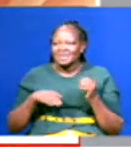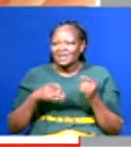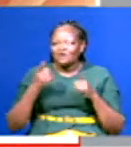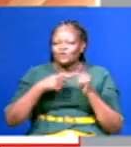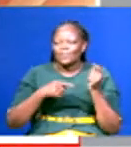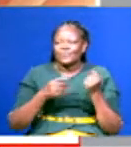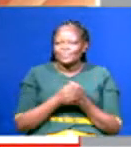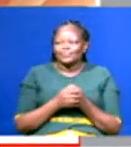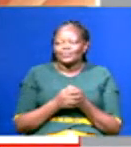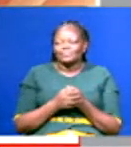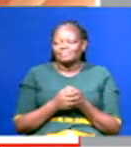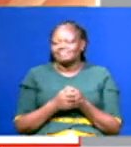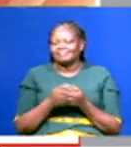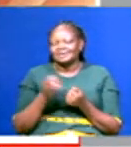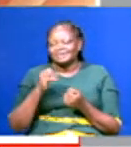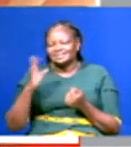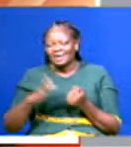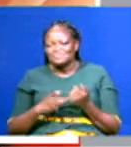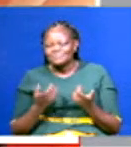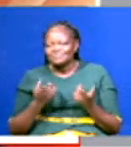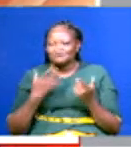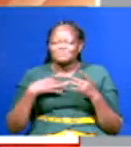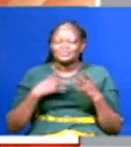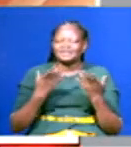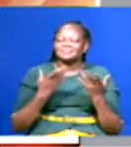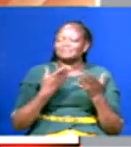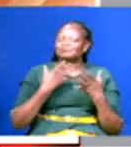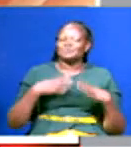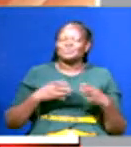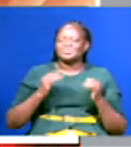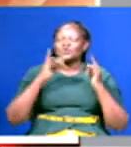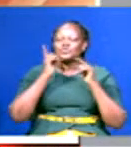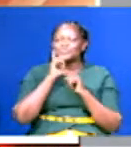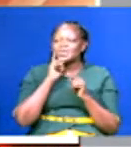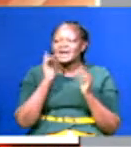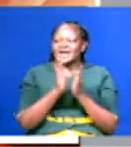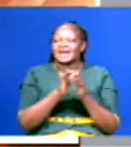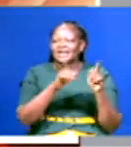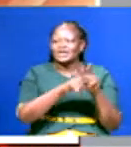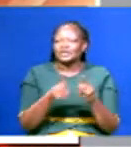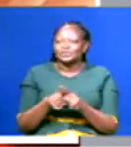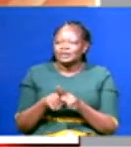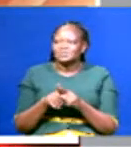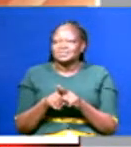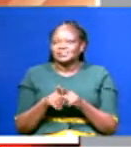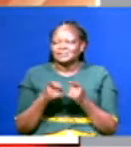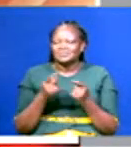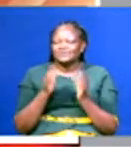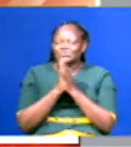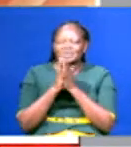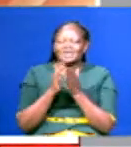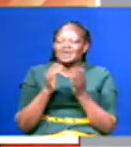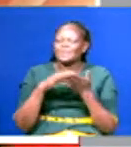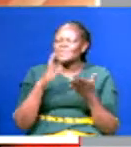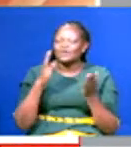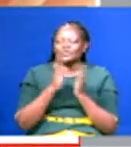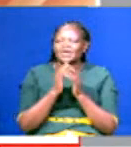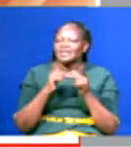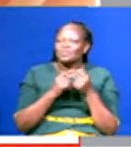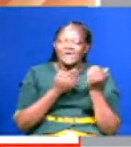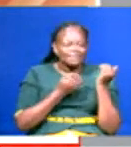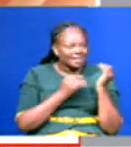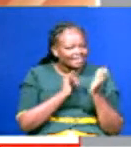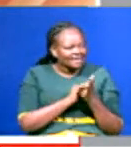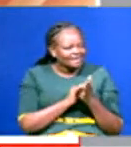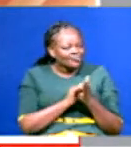gate all the way to the anchor. Everyone will be celebrated tomorrow, and also we'll be bringing you that story and much more. So we expect an